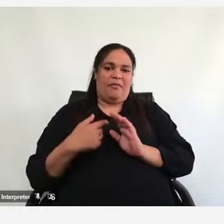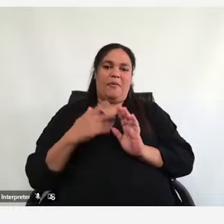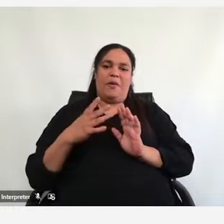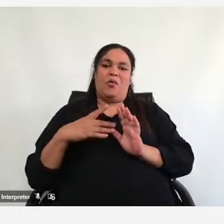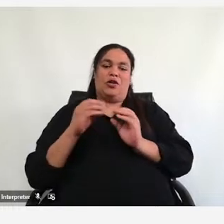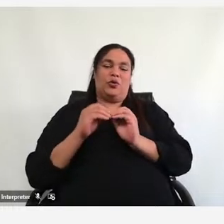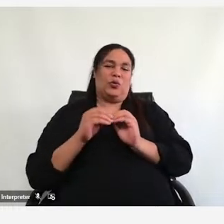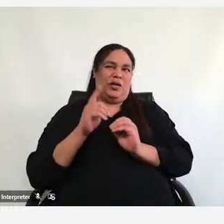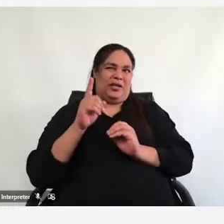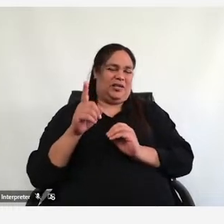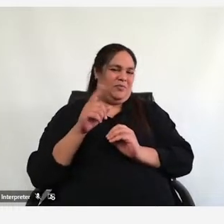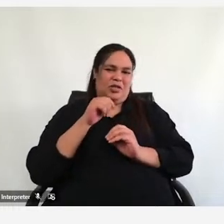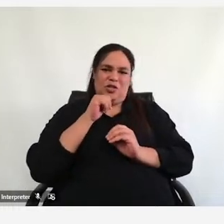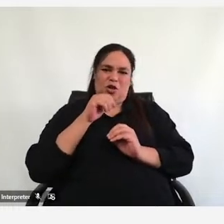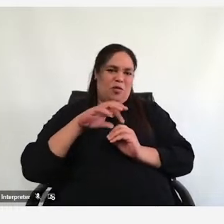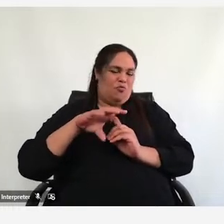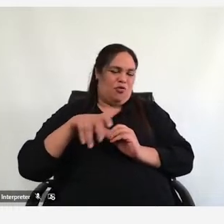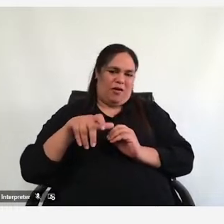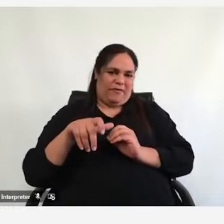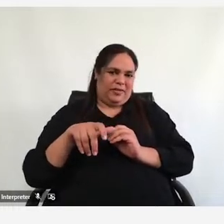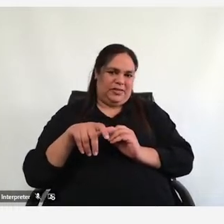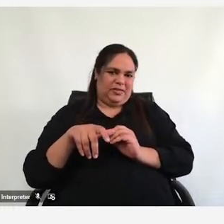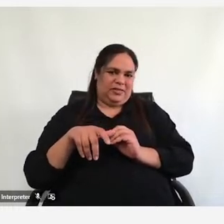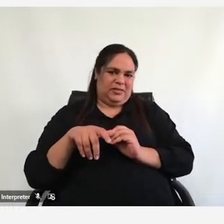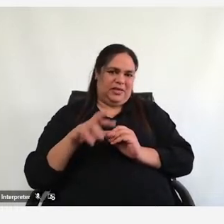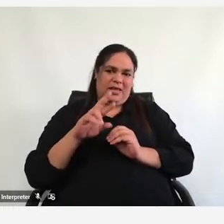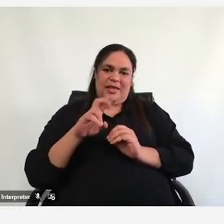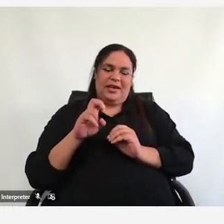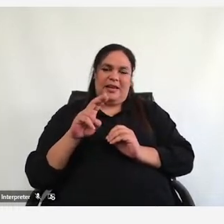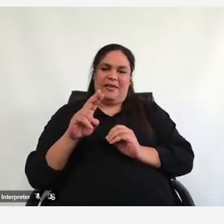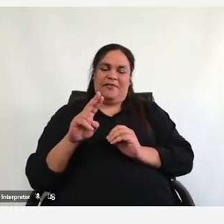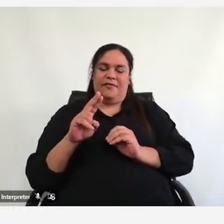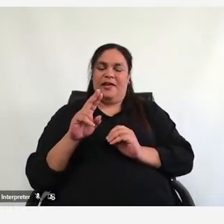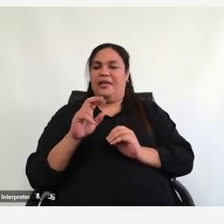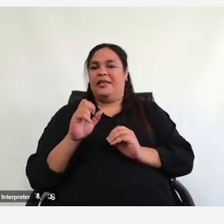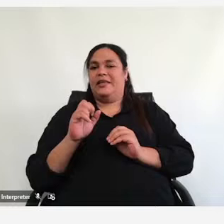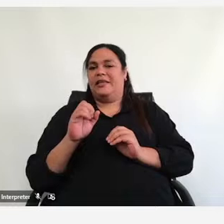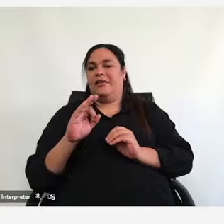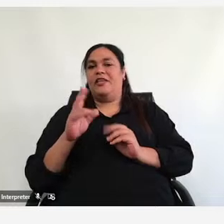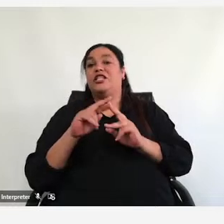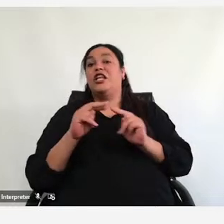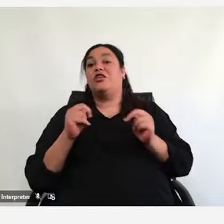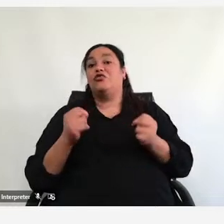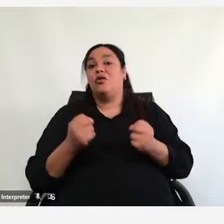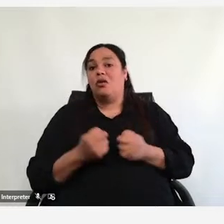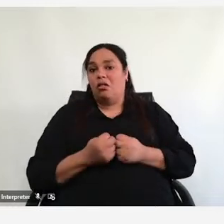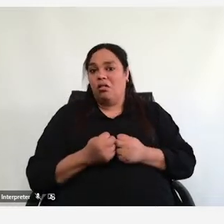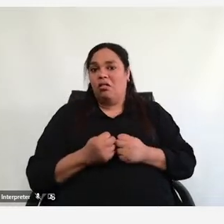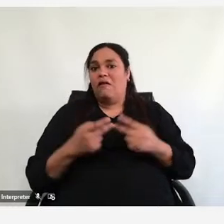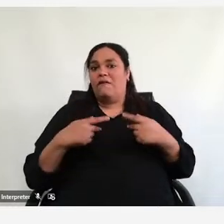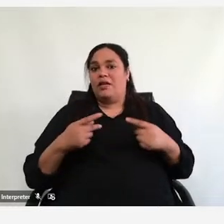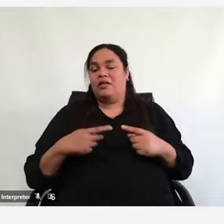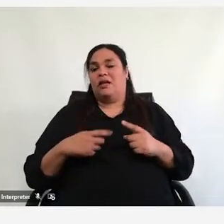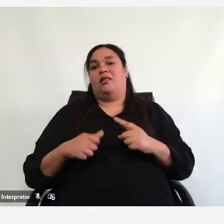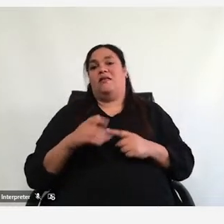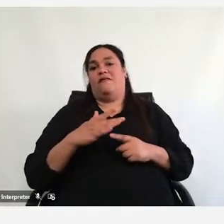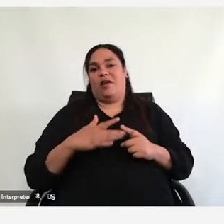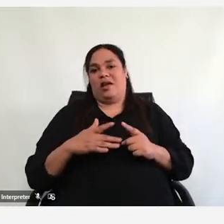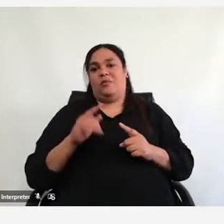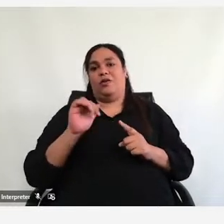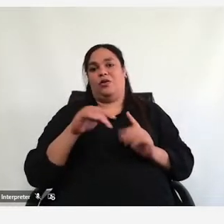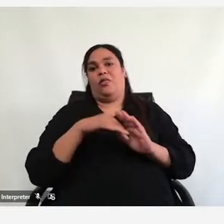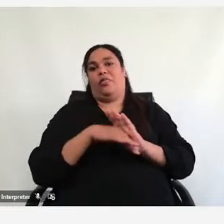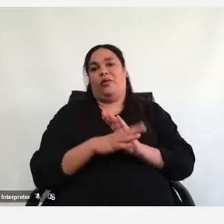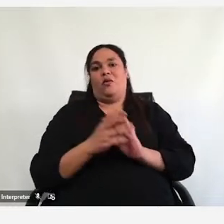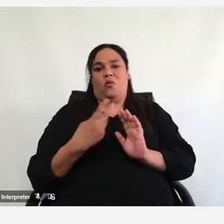correct that. That is not the province that reference was previously made to. It is the national fiscal environment has